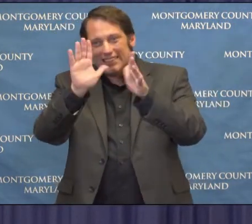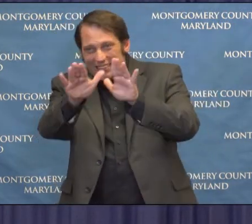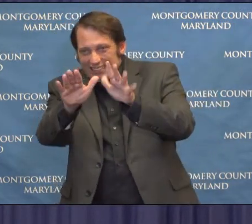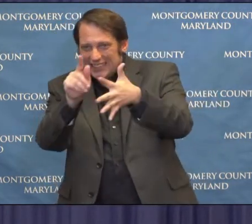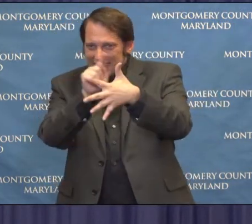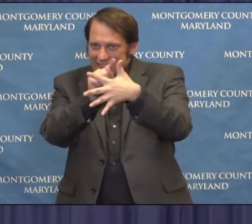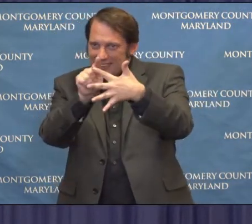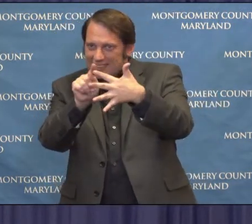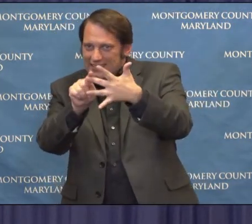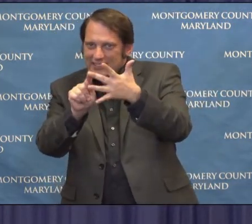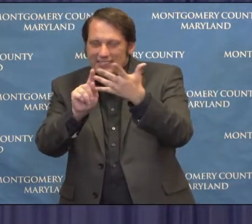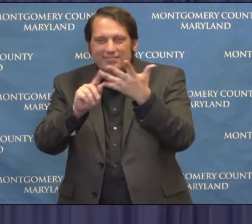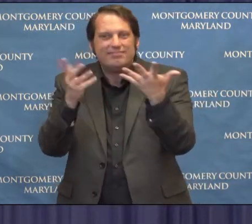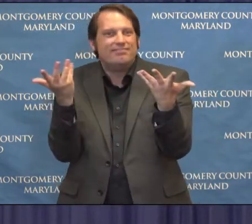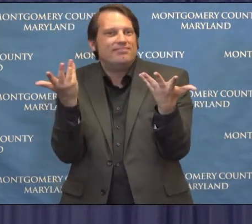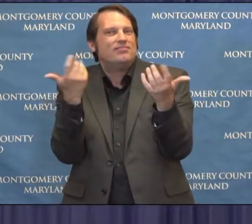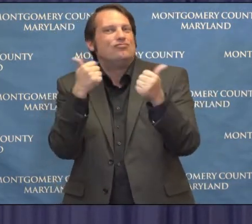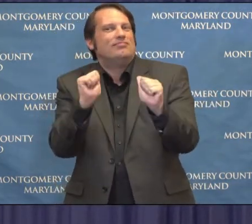over